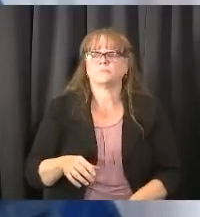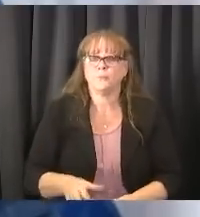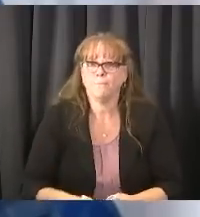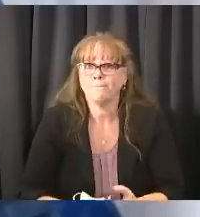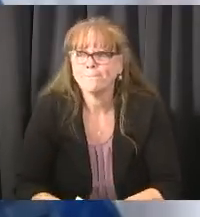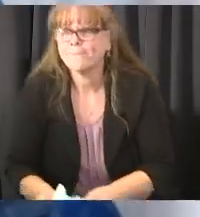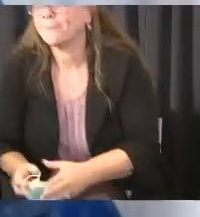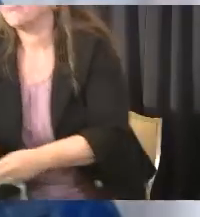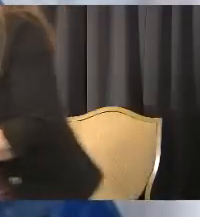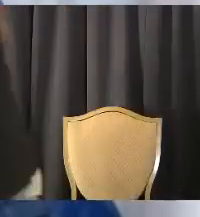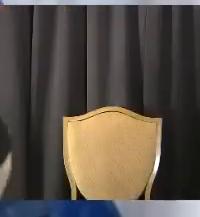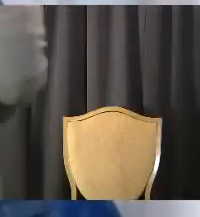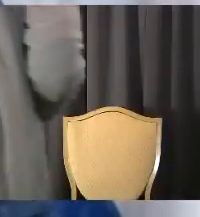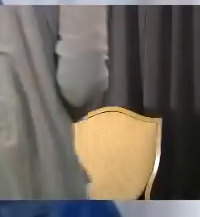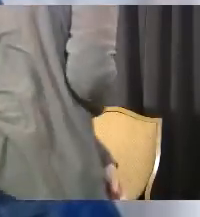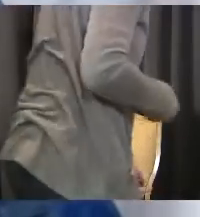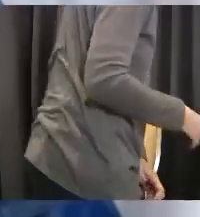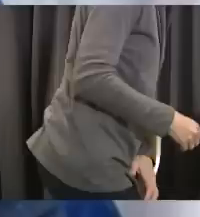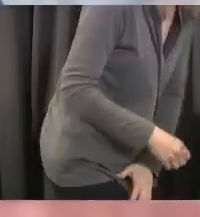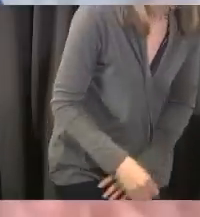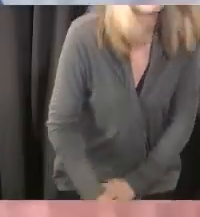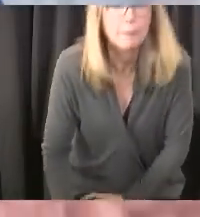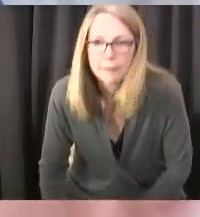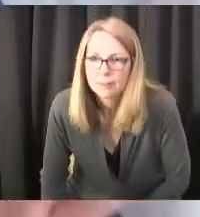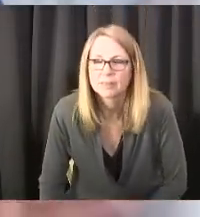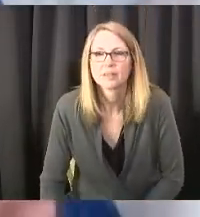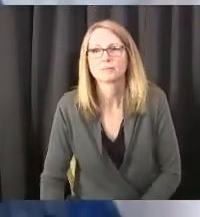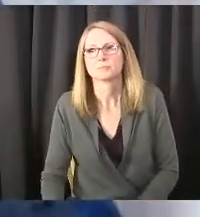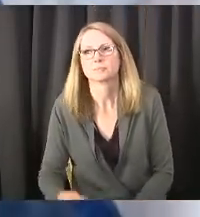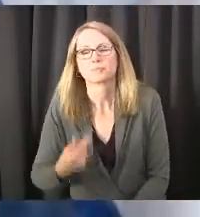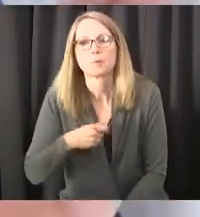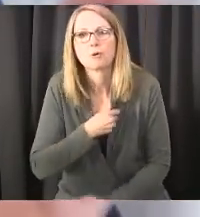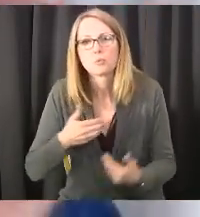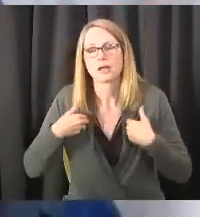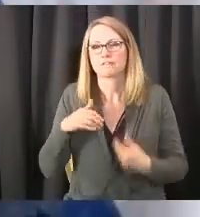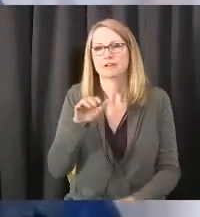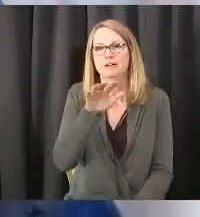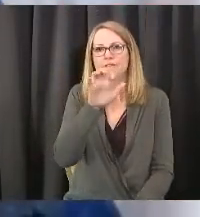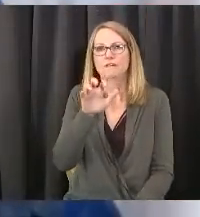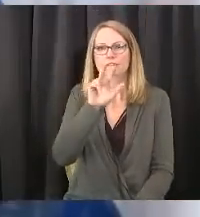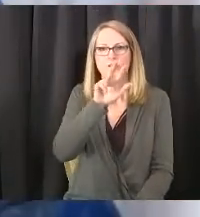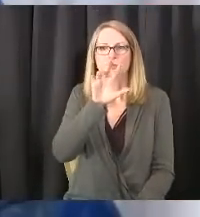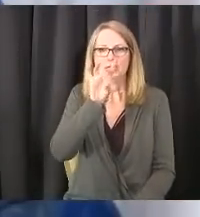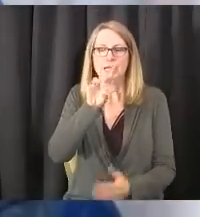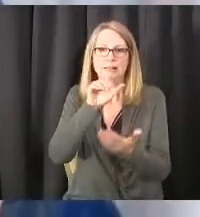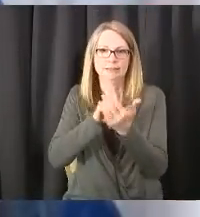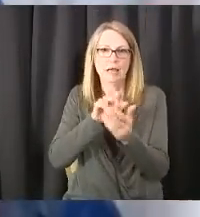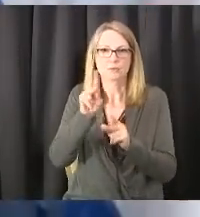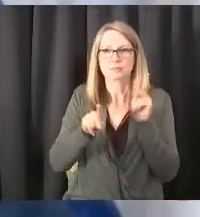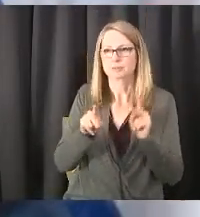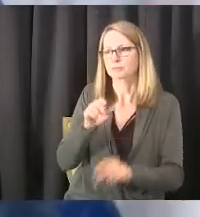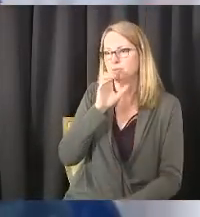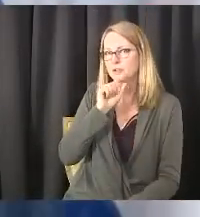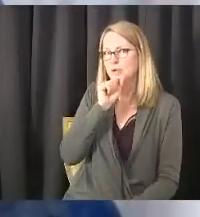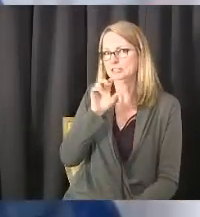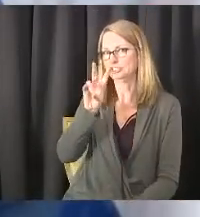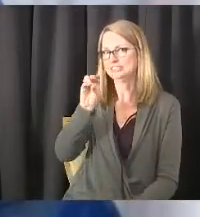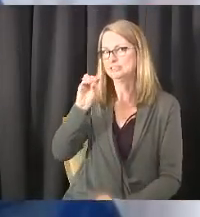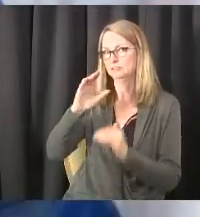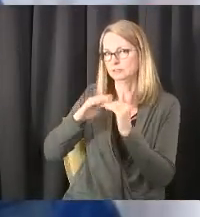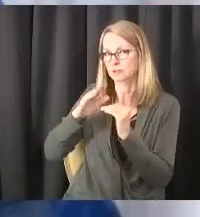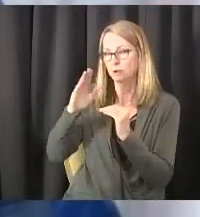there's 530,000 people age 70 and up, and most, and hopefully all of them, want the vaccine. So that's why that